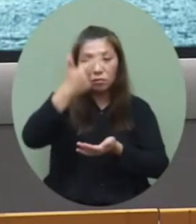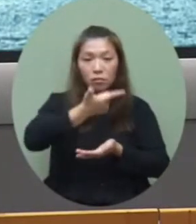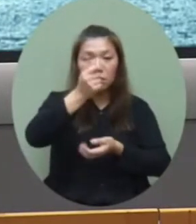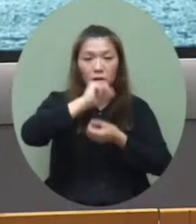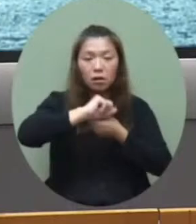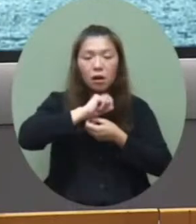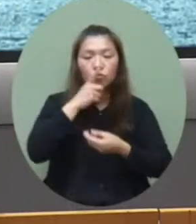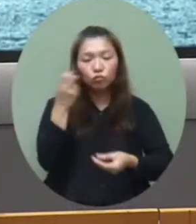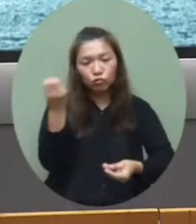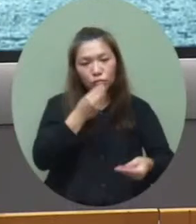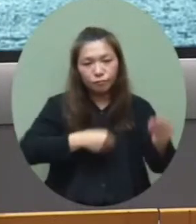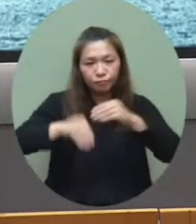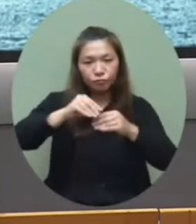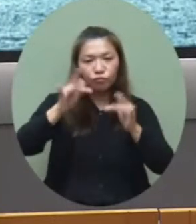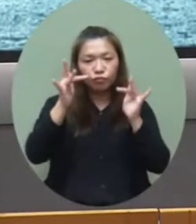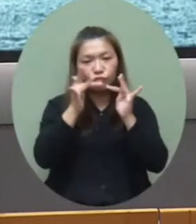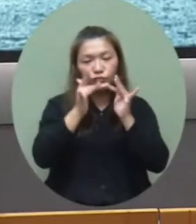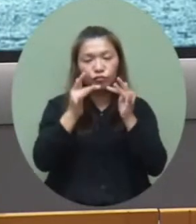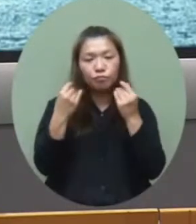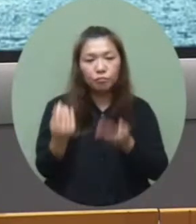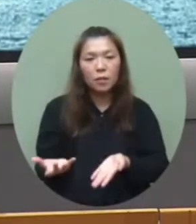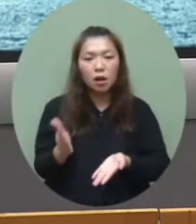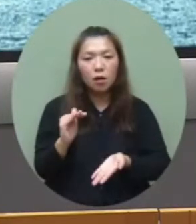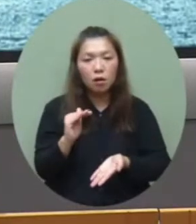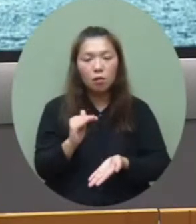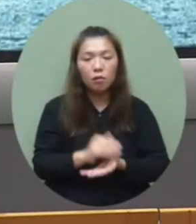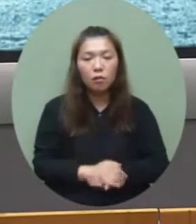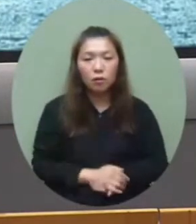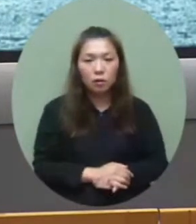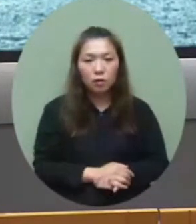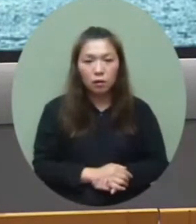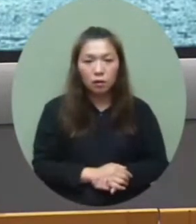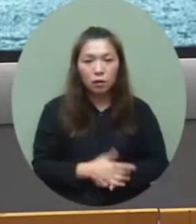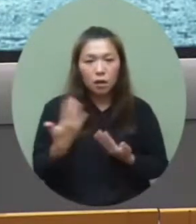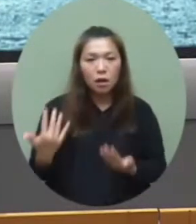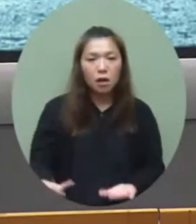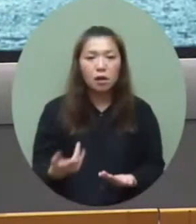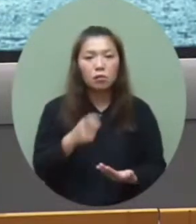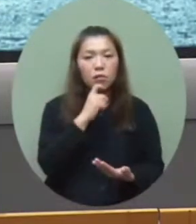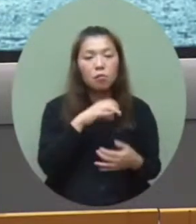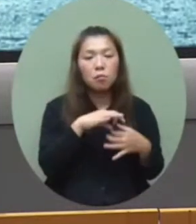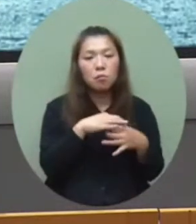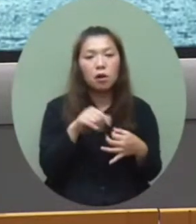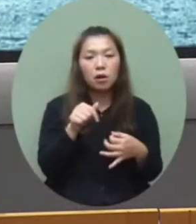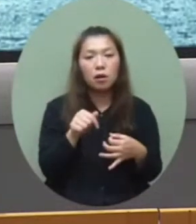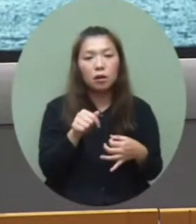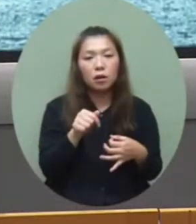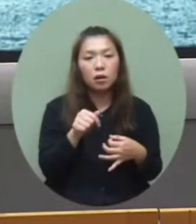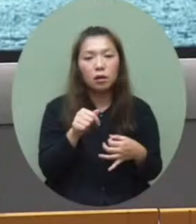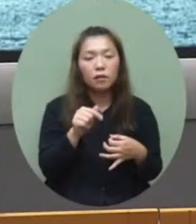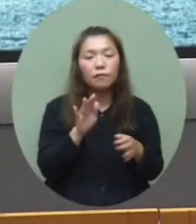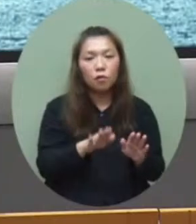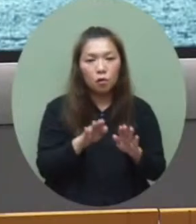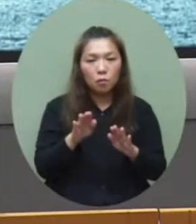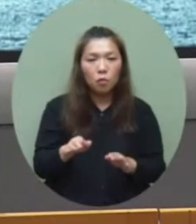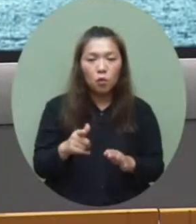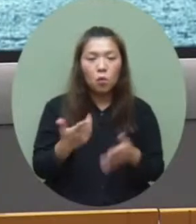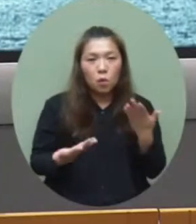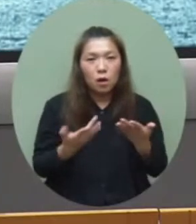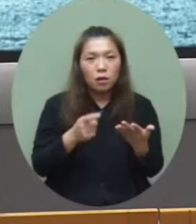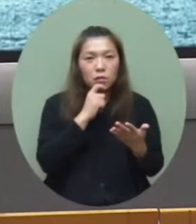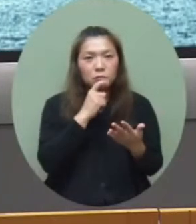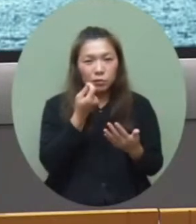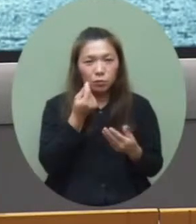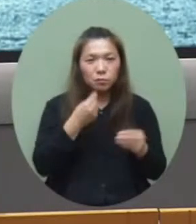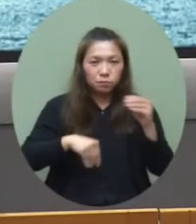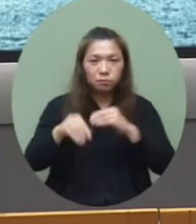the situation deteriorates and if more patients are admitted to hospitals, we will make available more beds. The